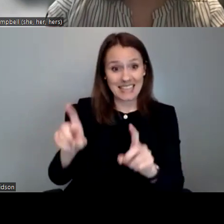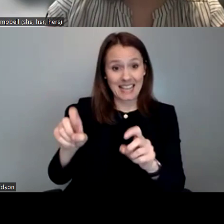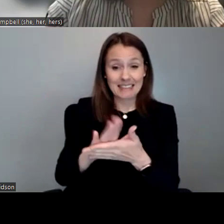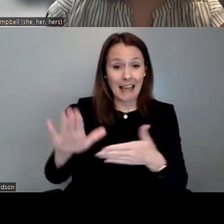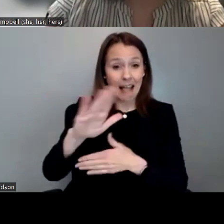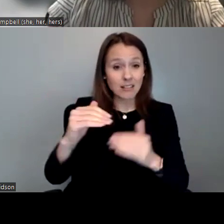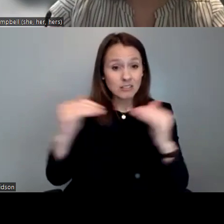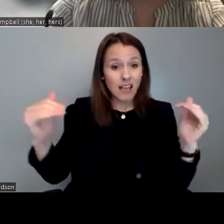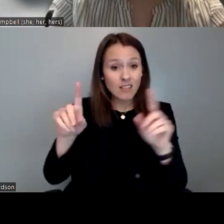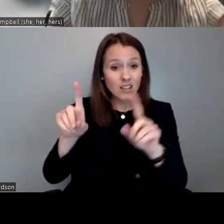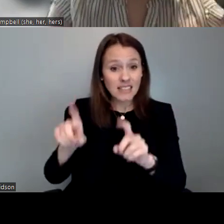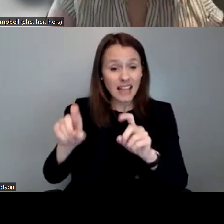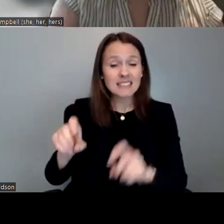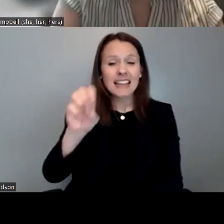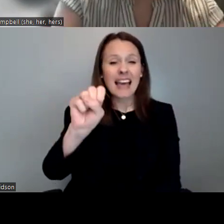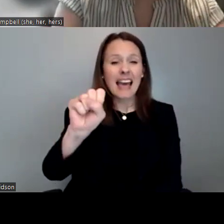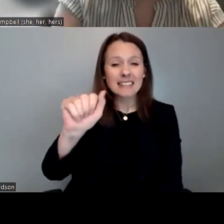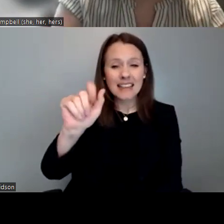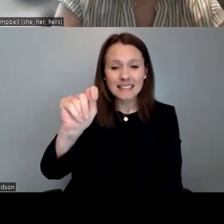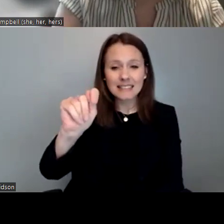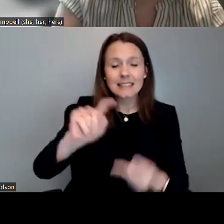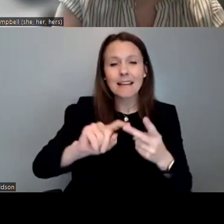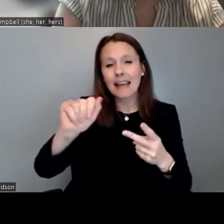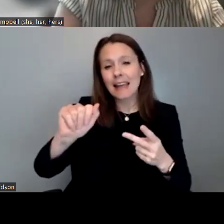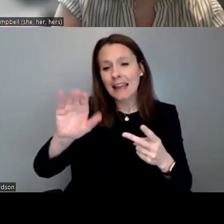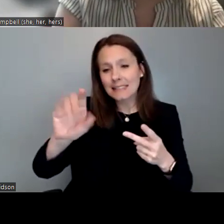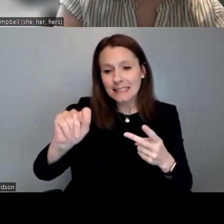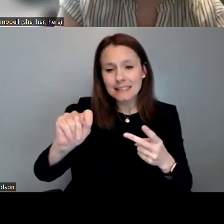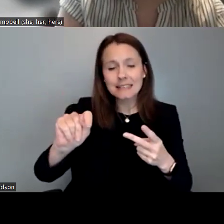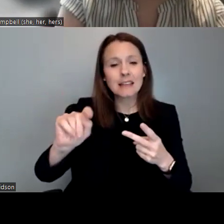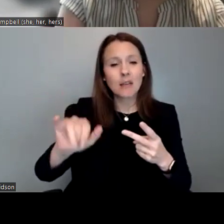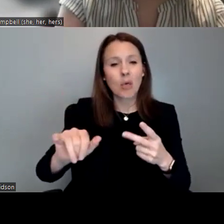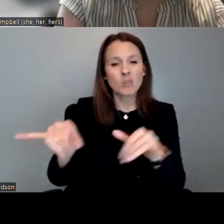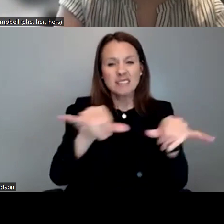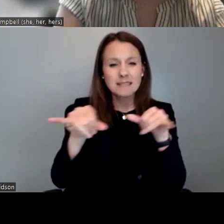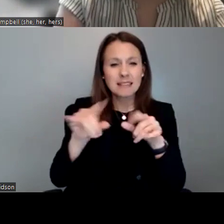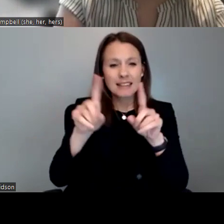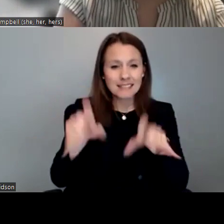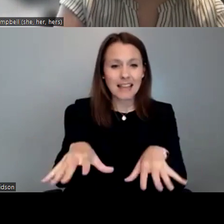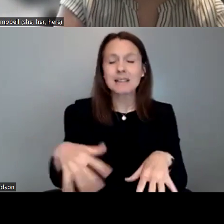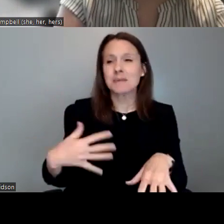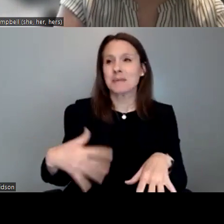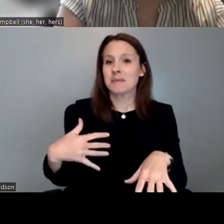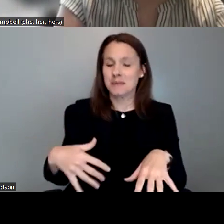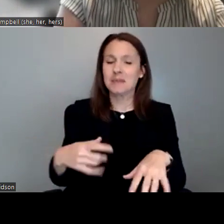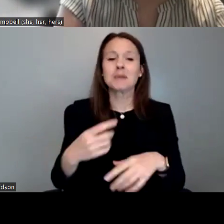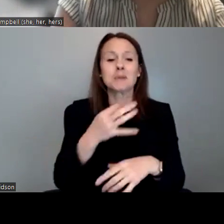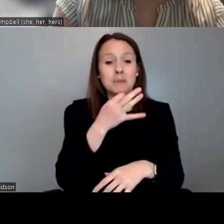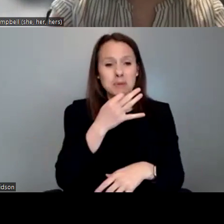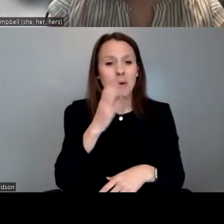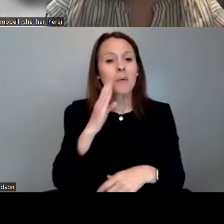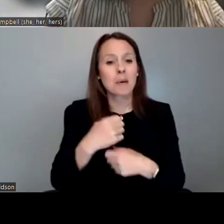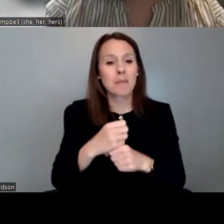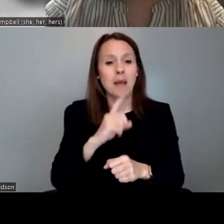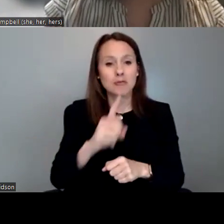level are SATs and ACTs. They're beginning to move forward and making sure that those